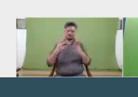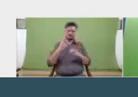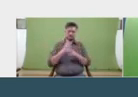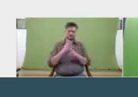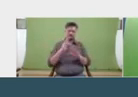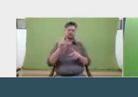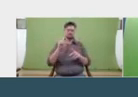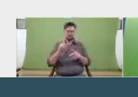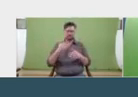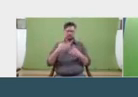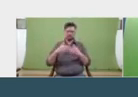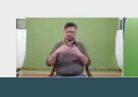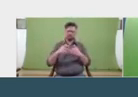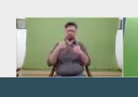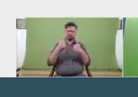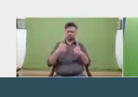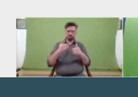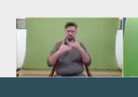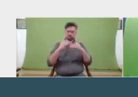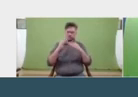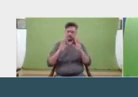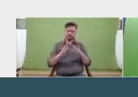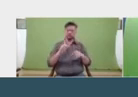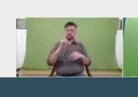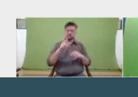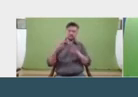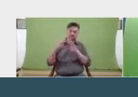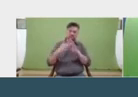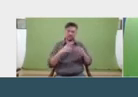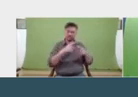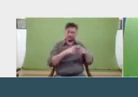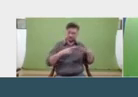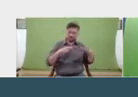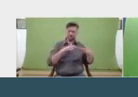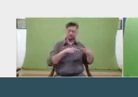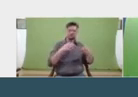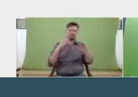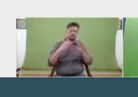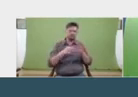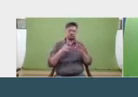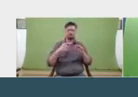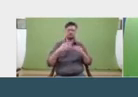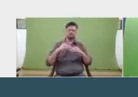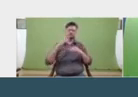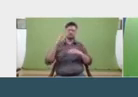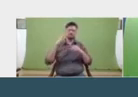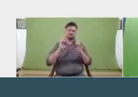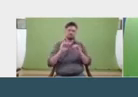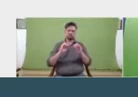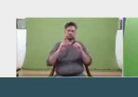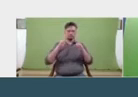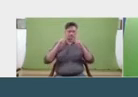but with vis-a-vis with respect to let's say language the progress has not been that much whereas linguists have already